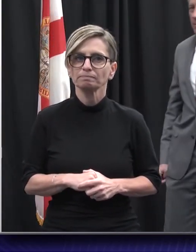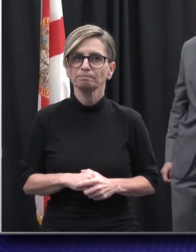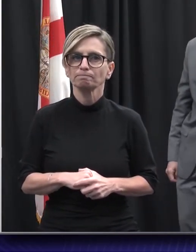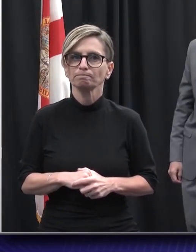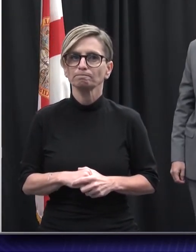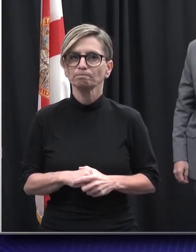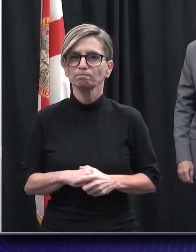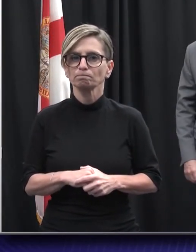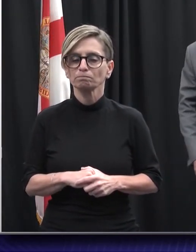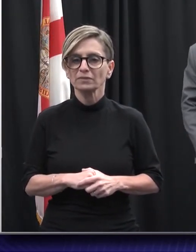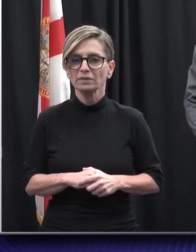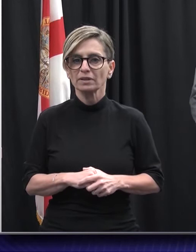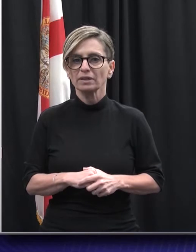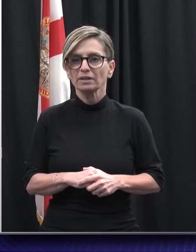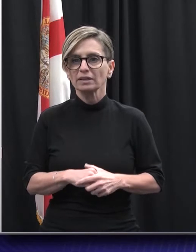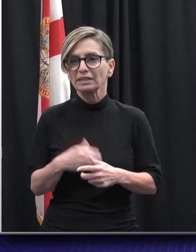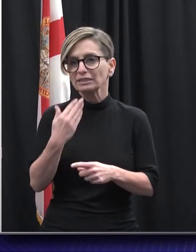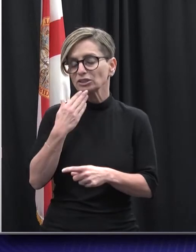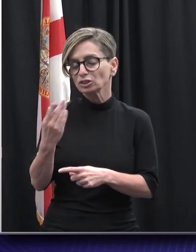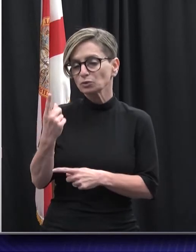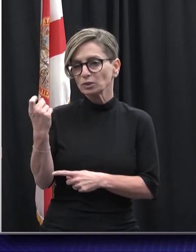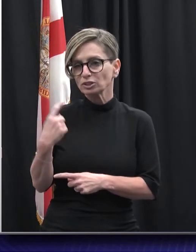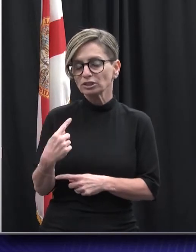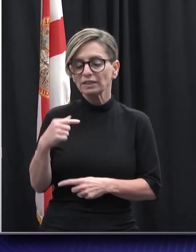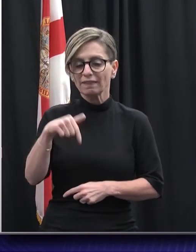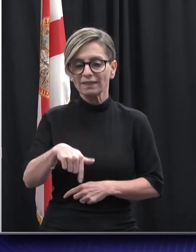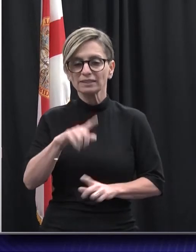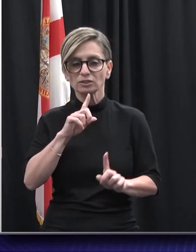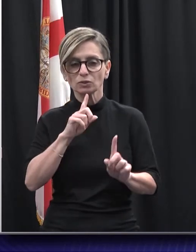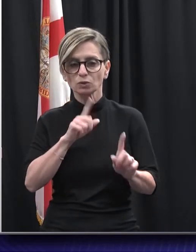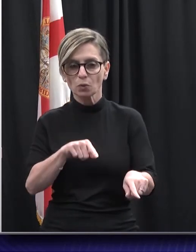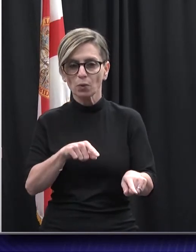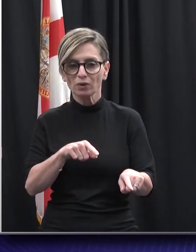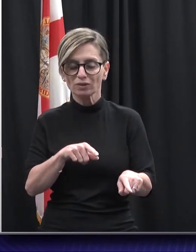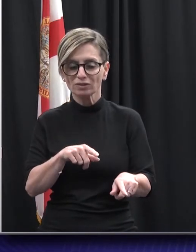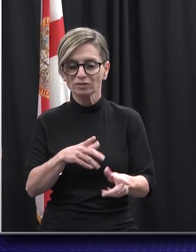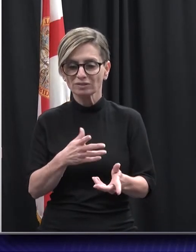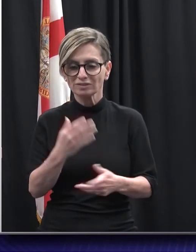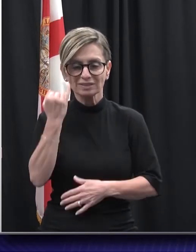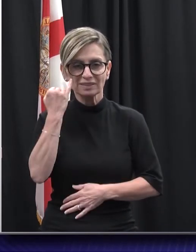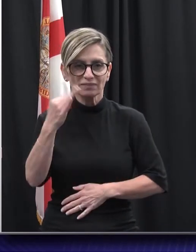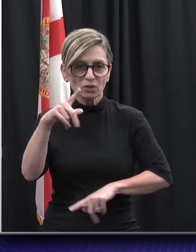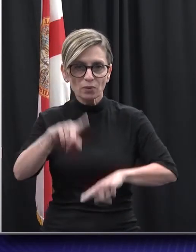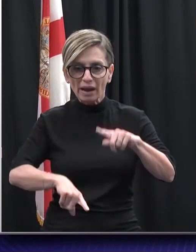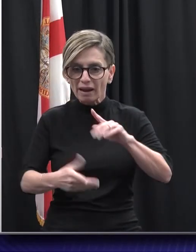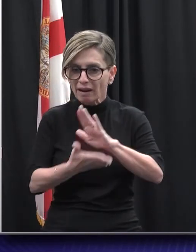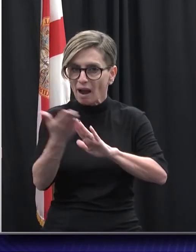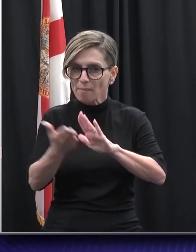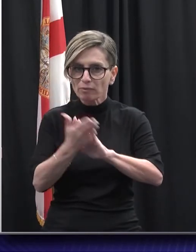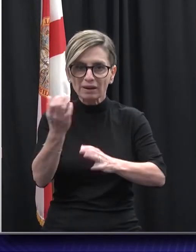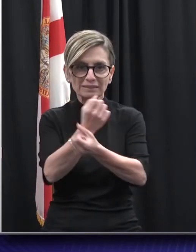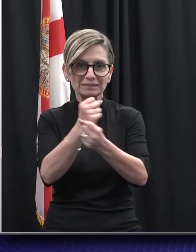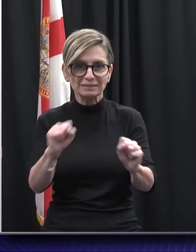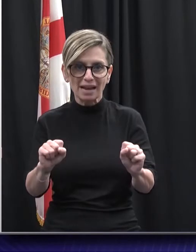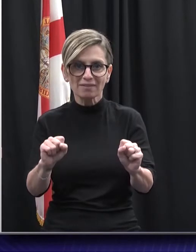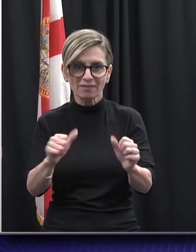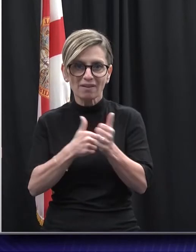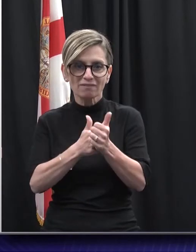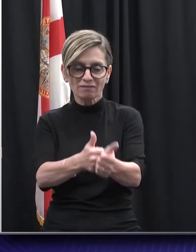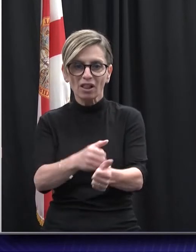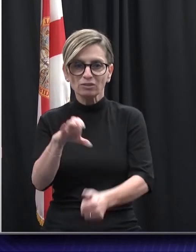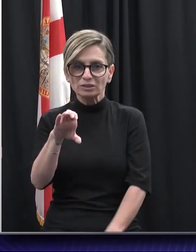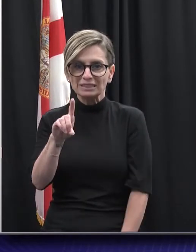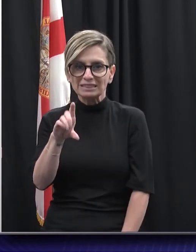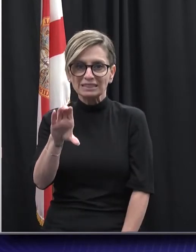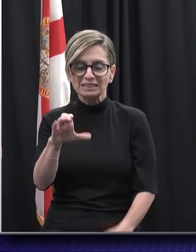Under this order, and it's a great question, under this order, if you are not able to operate safely within the CDC guidelines, then you are asked